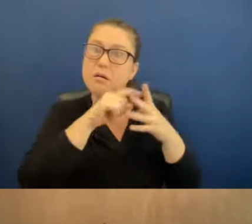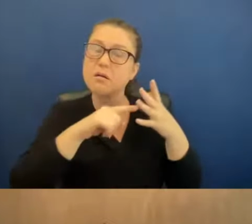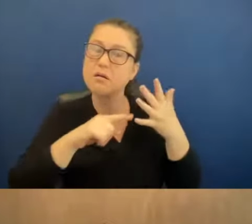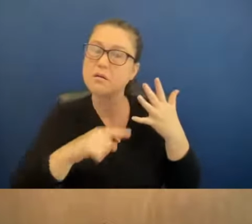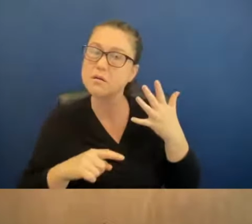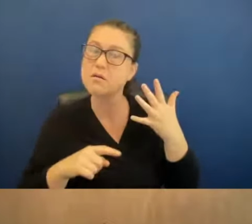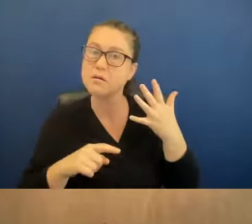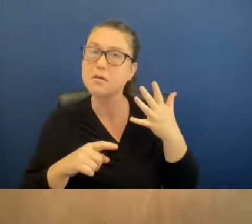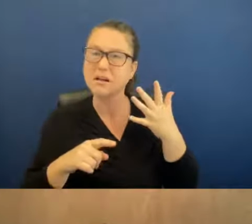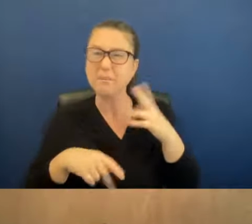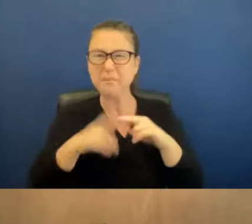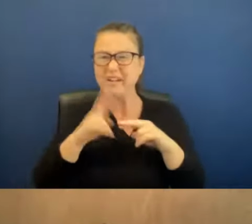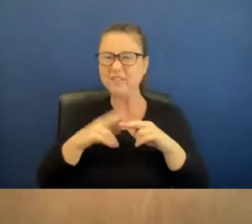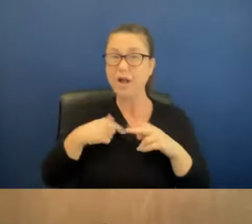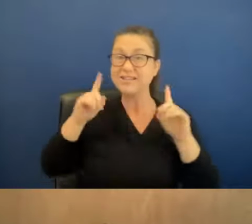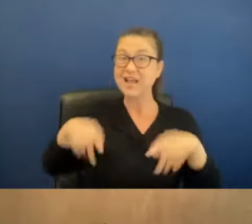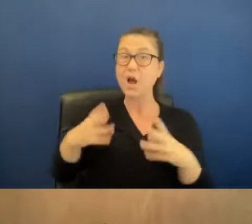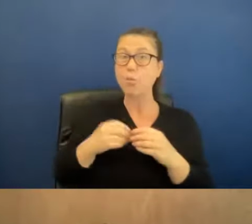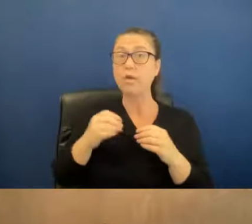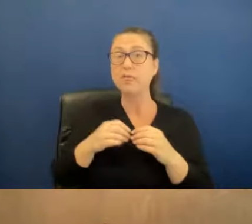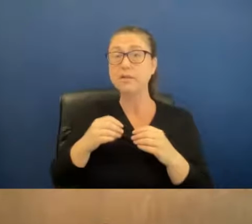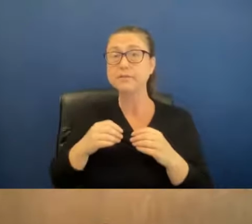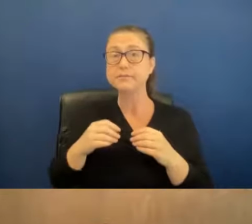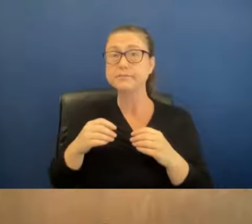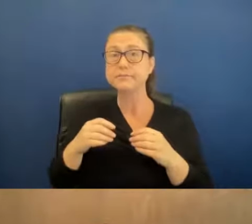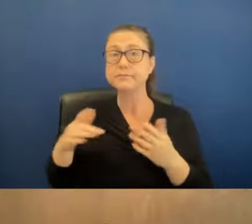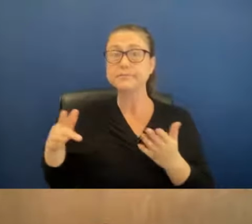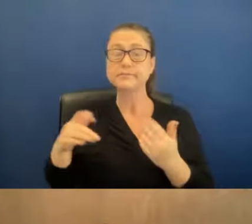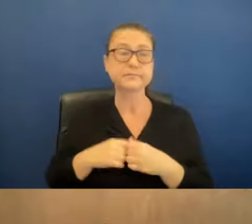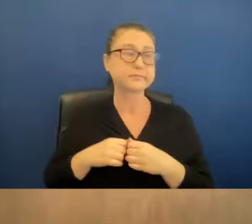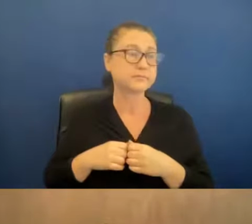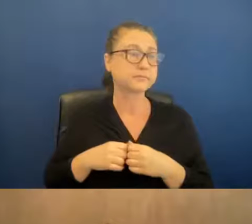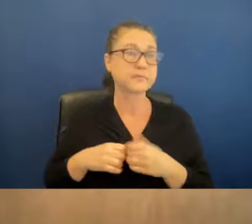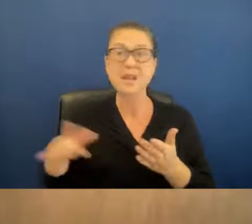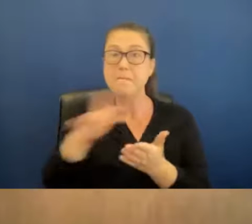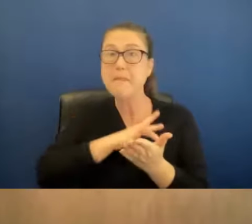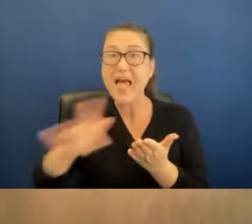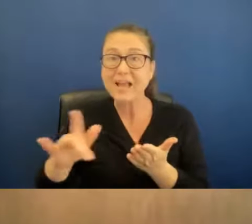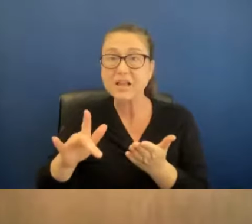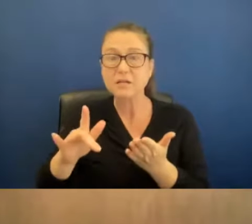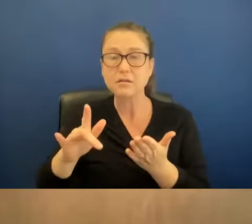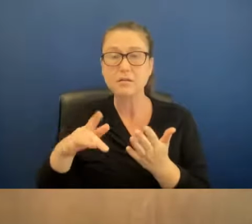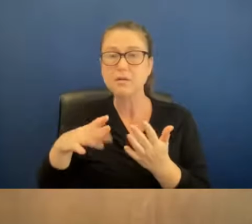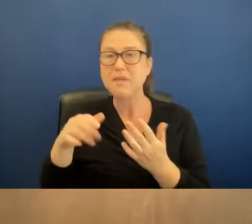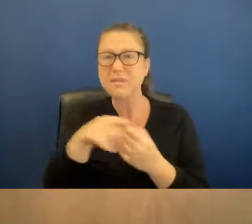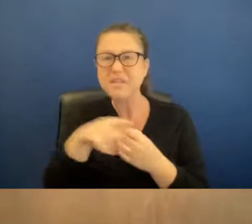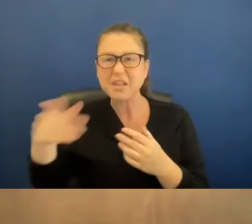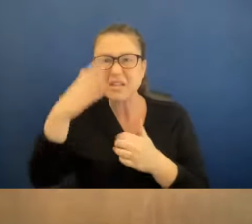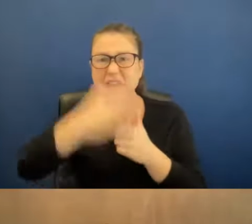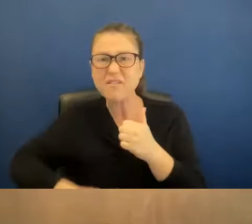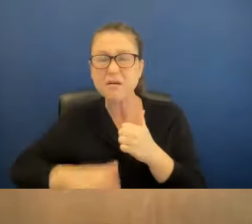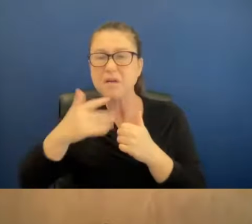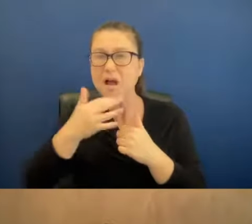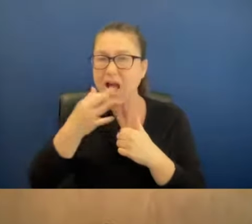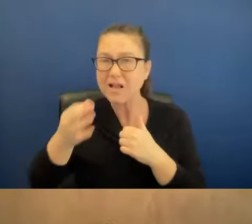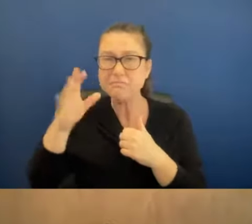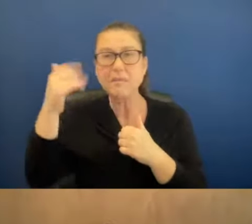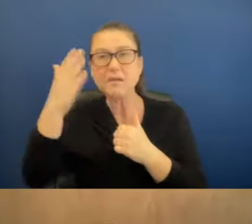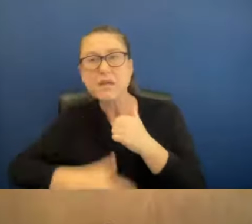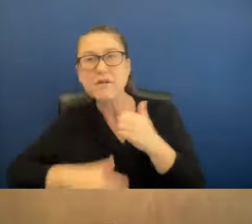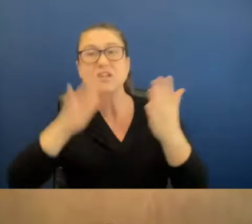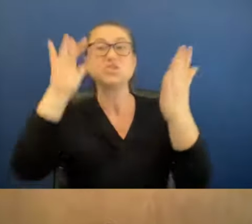possible. Whereas if you start the conversation with a blank slate and you're talking to people that, you know, might not have had much broad experience